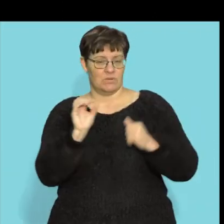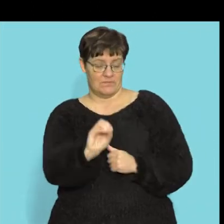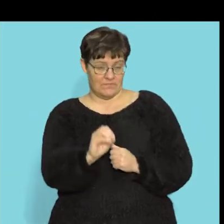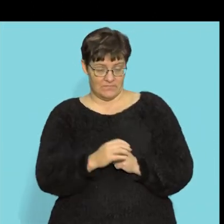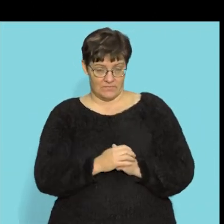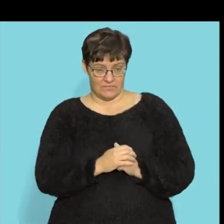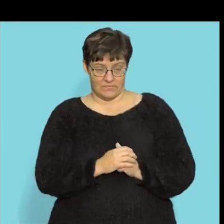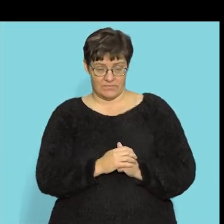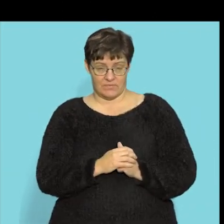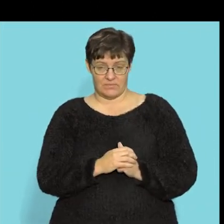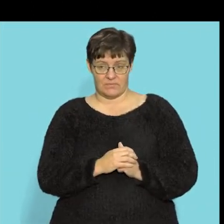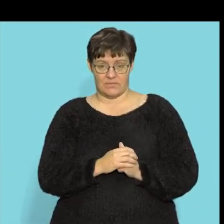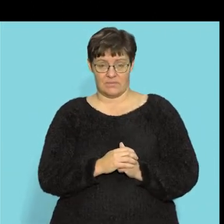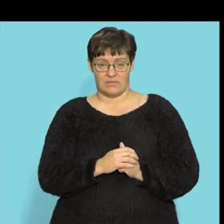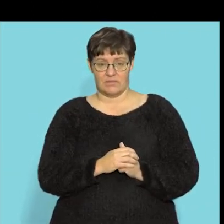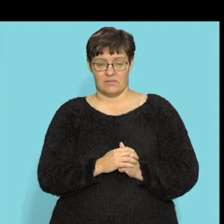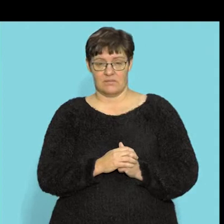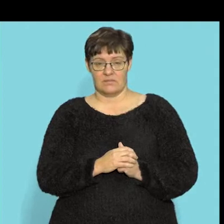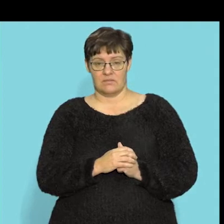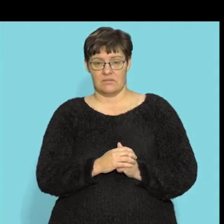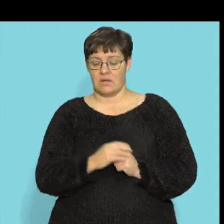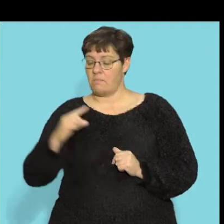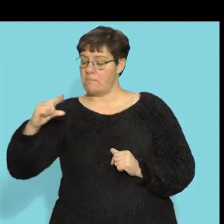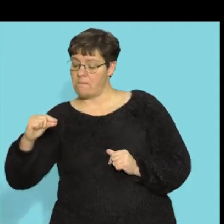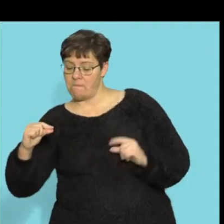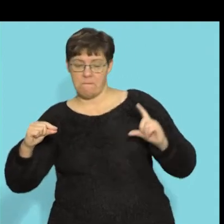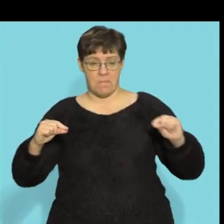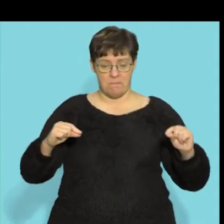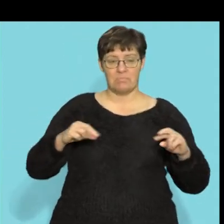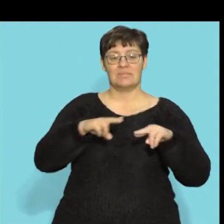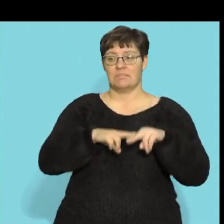of material, okay? Now, depending on where we put the